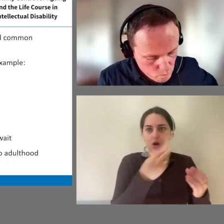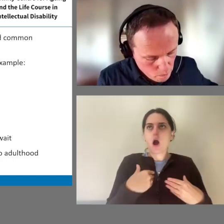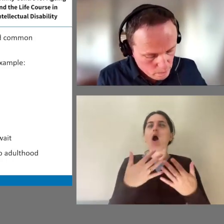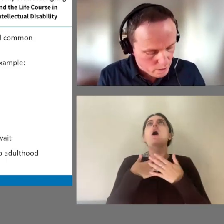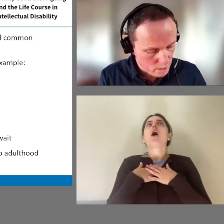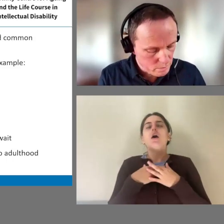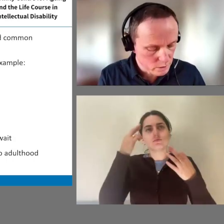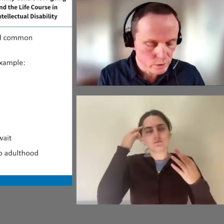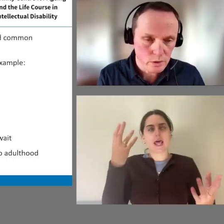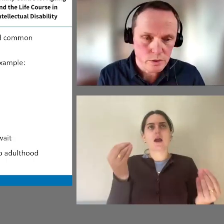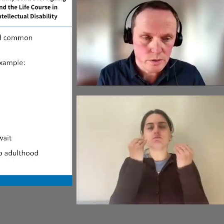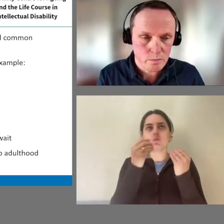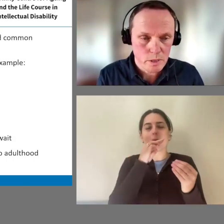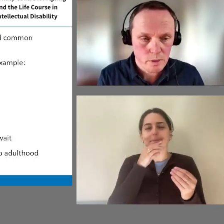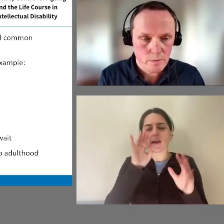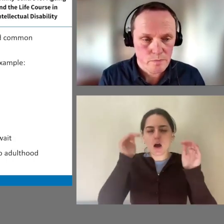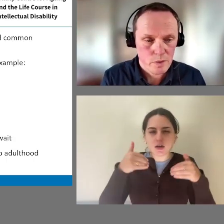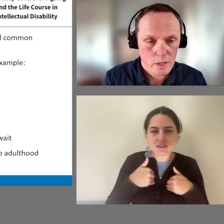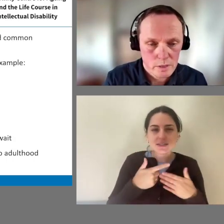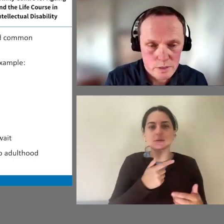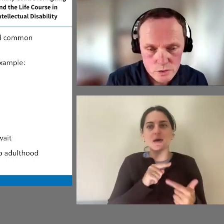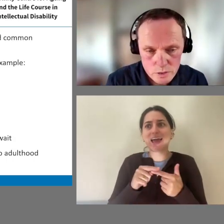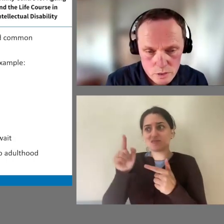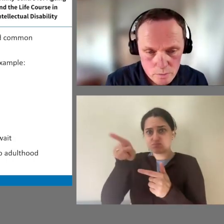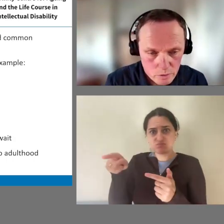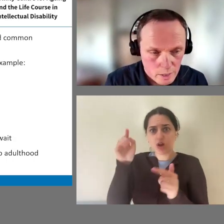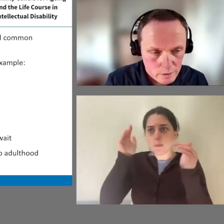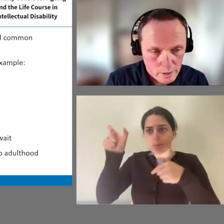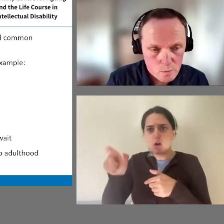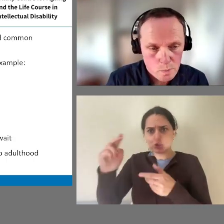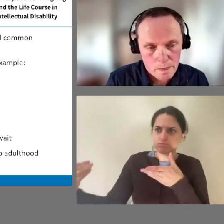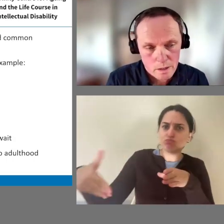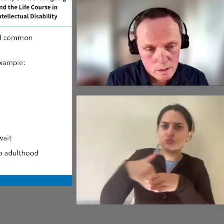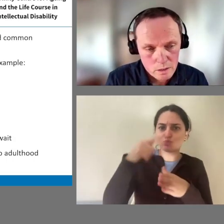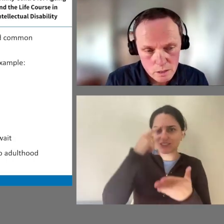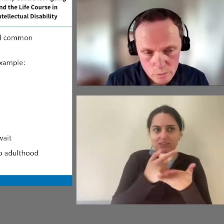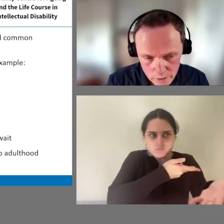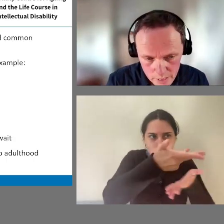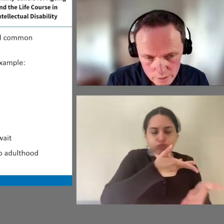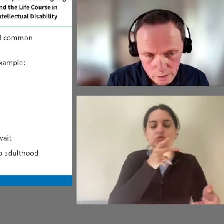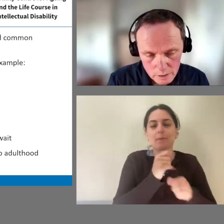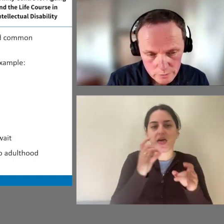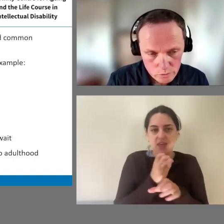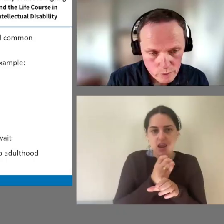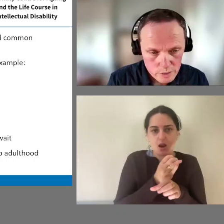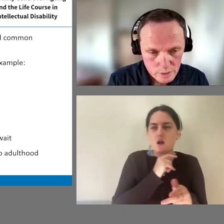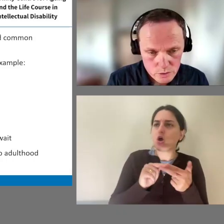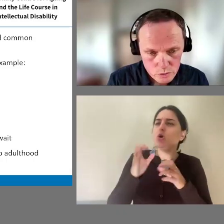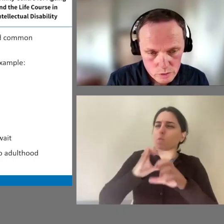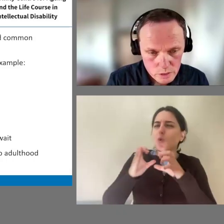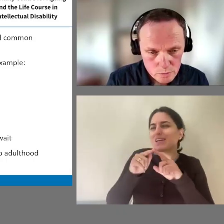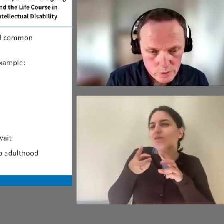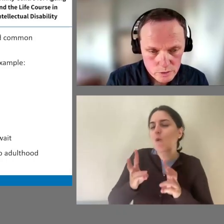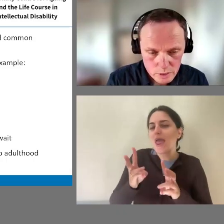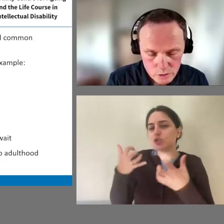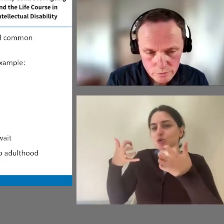autism, including autistic people in decisions about healthcare, communicating in different ways that